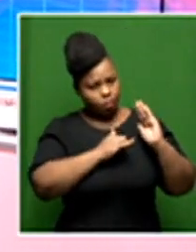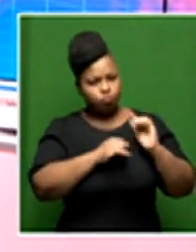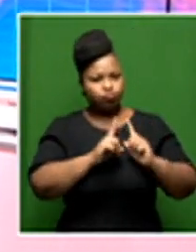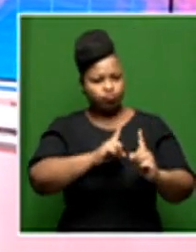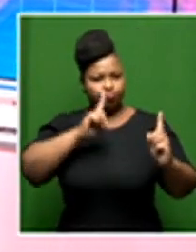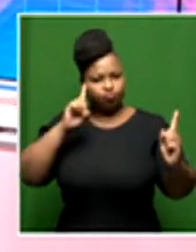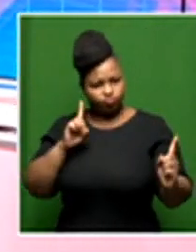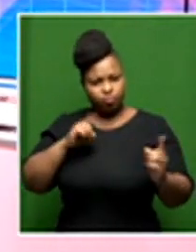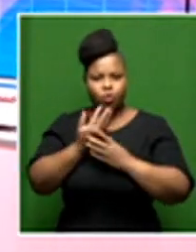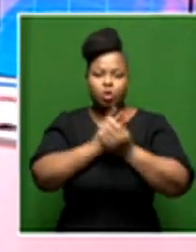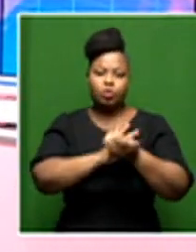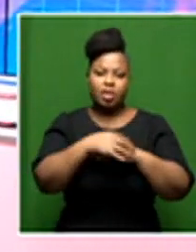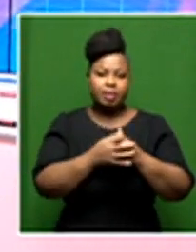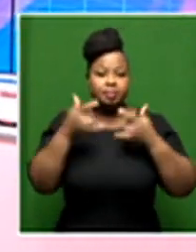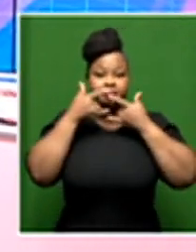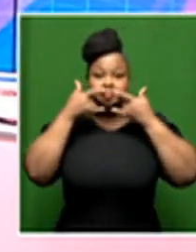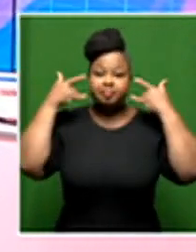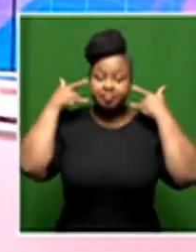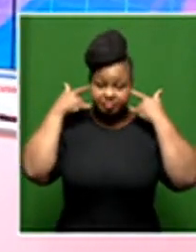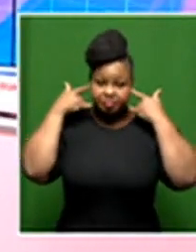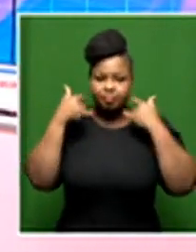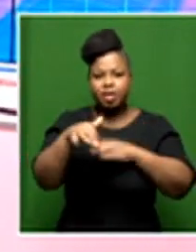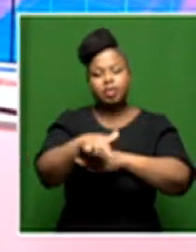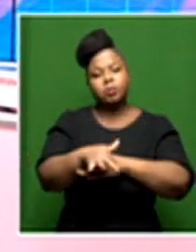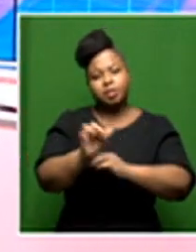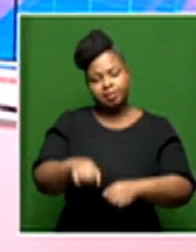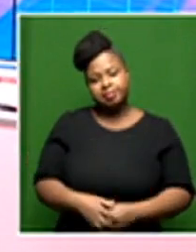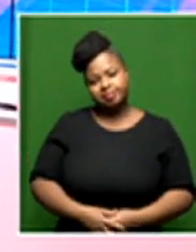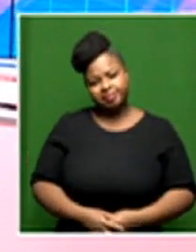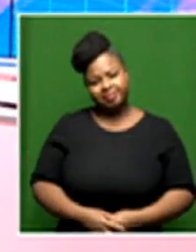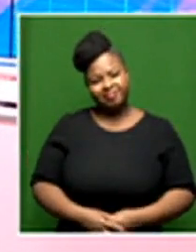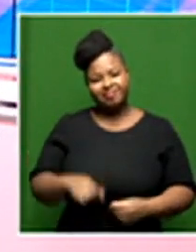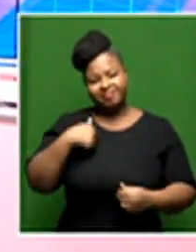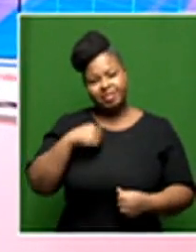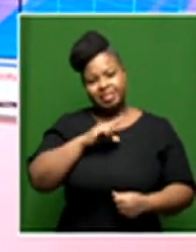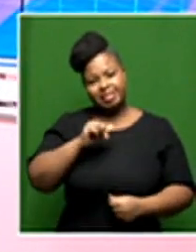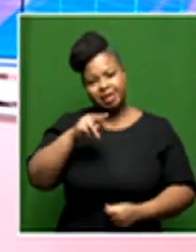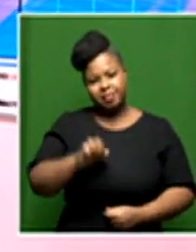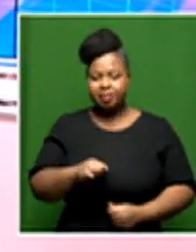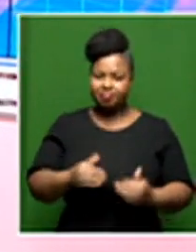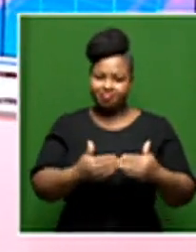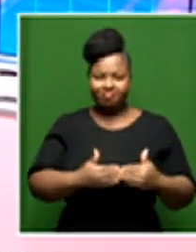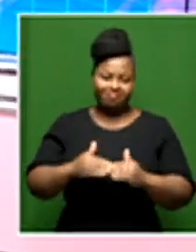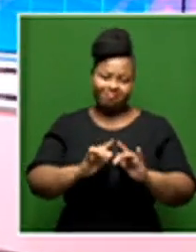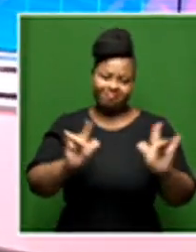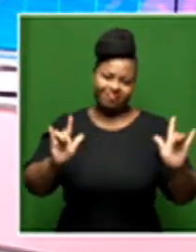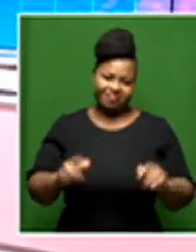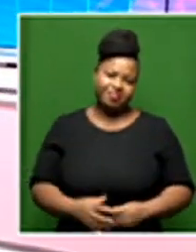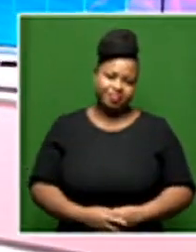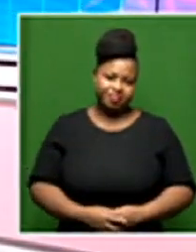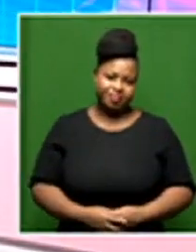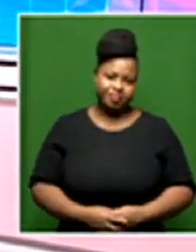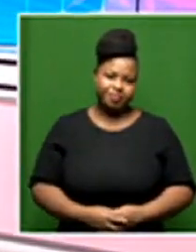home, social distance, wash your hands, and wear a mask outdoors. I'm Zama Butelezi. Do take care.